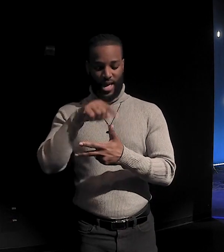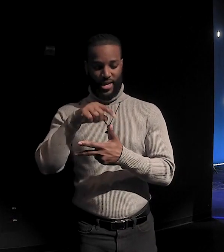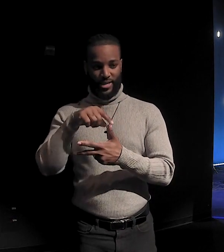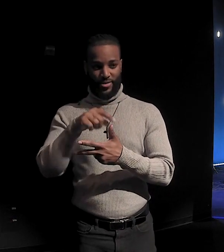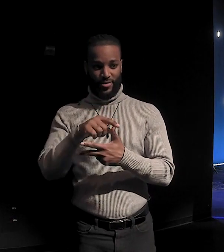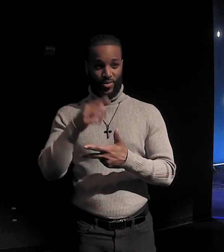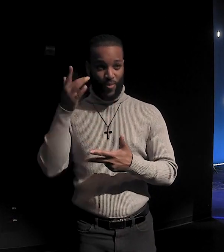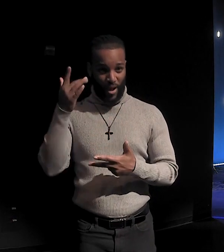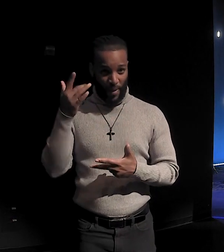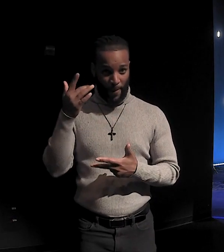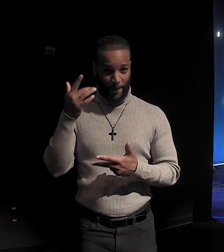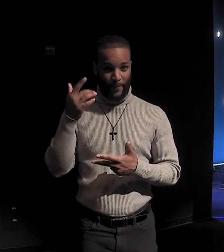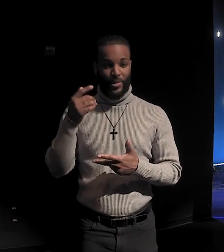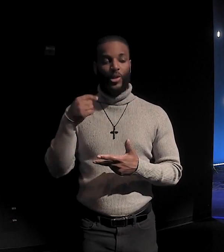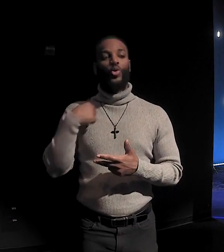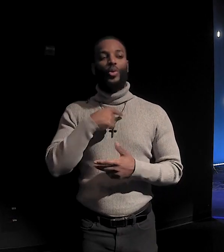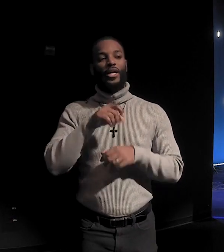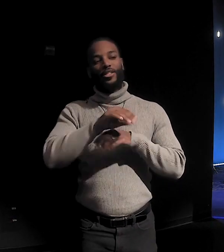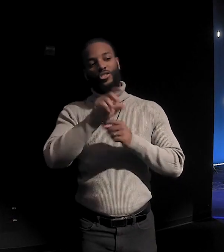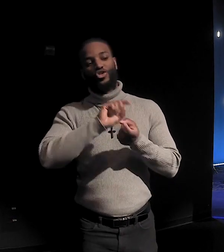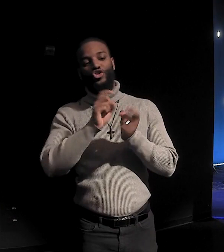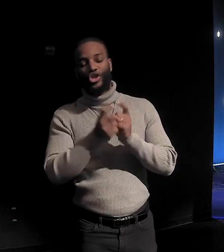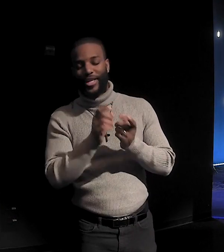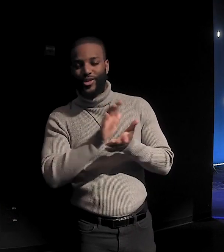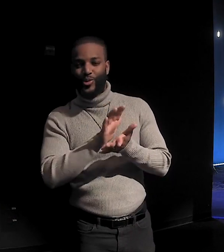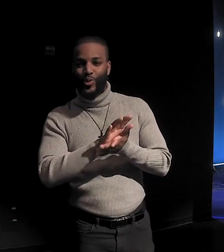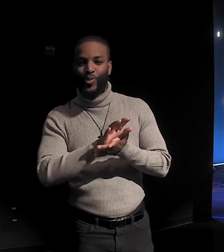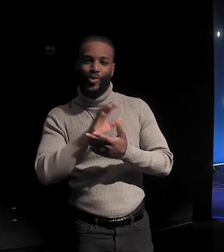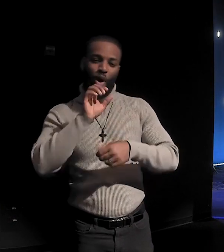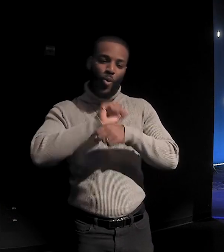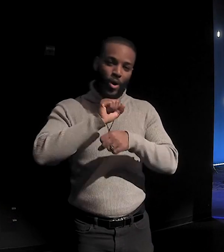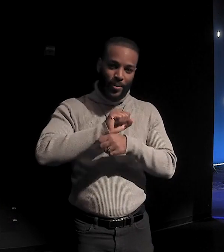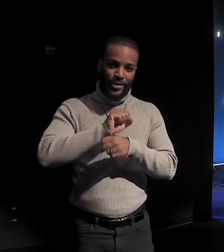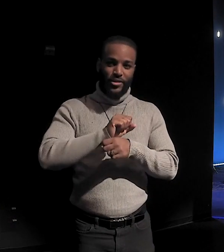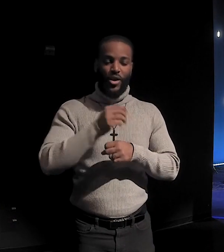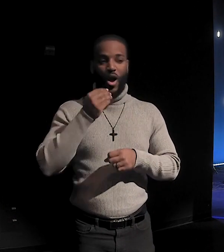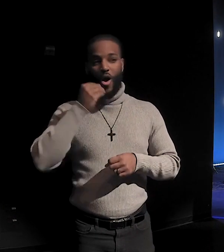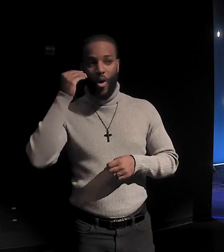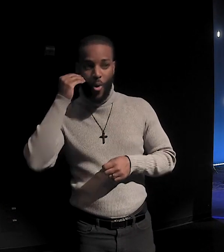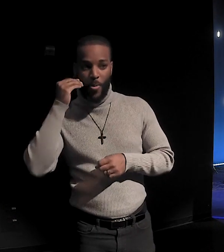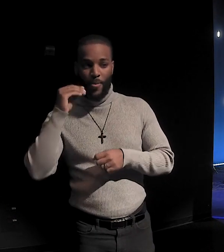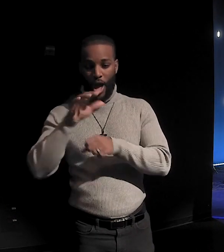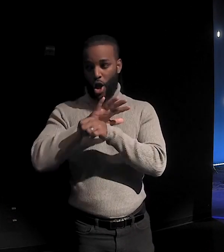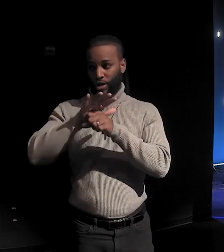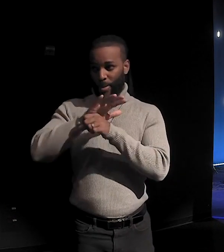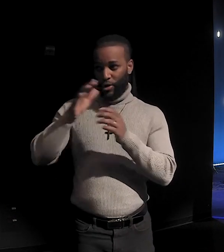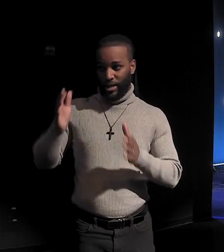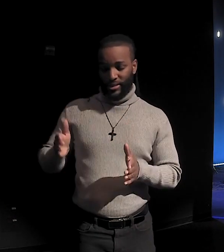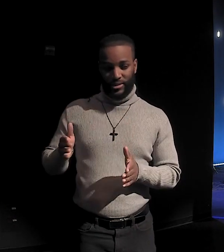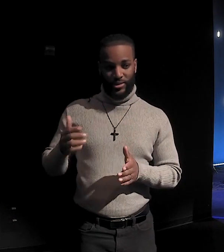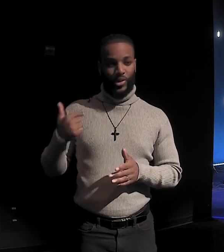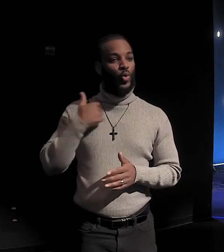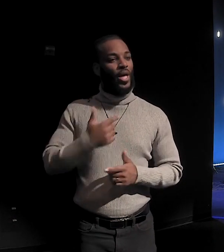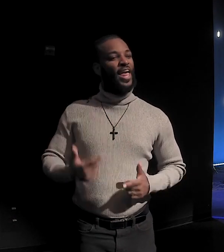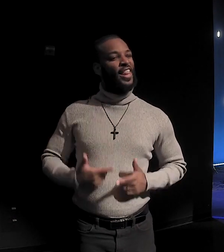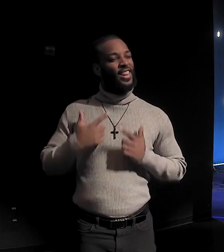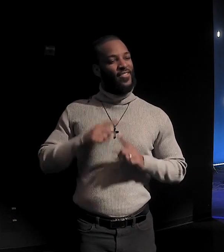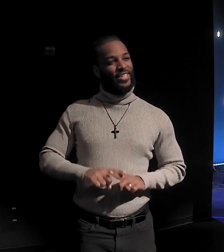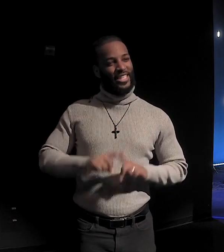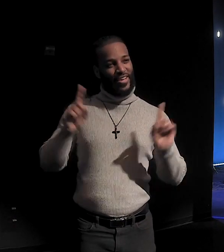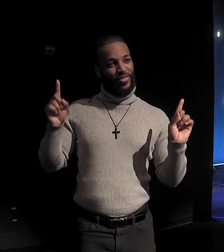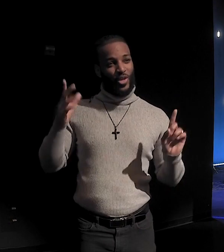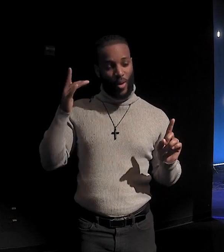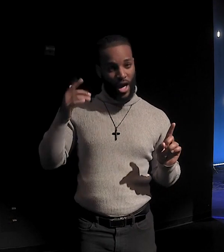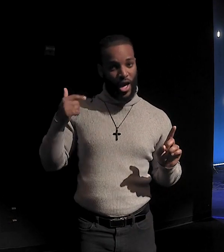that we change our schools, our workplaces, our homes, our neighborhoods. We live differently because